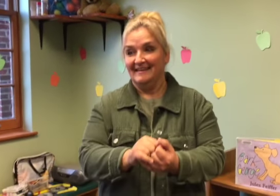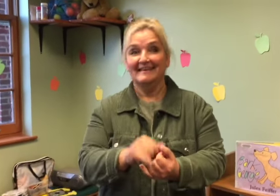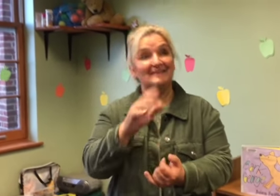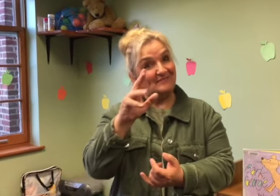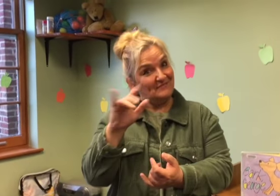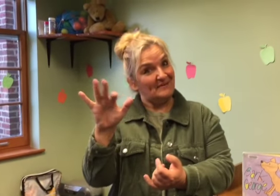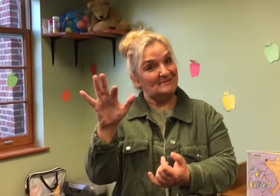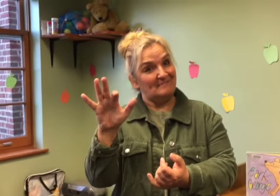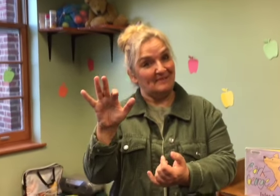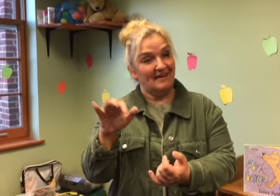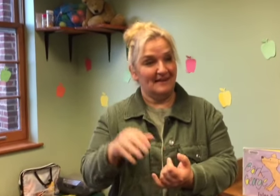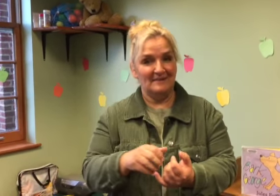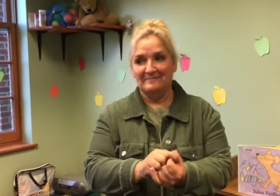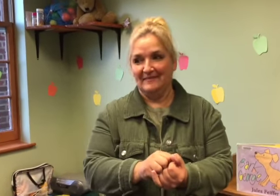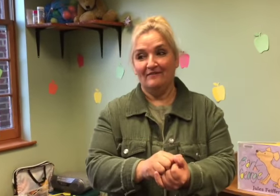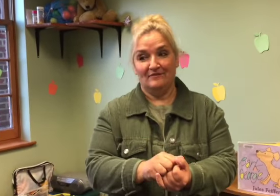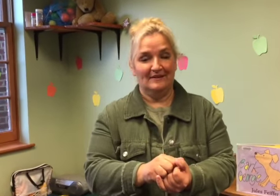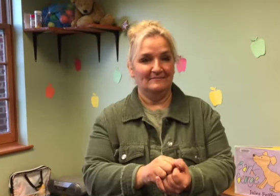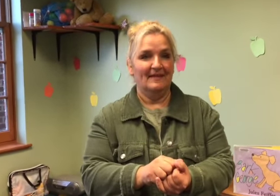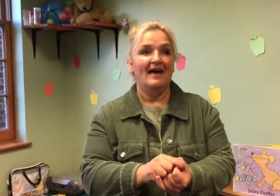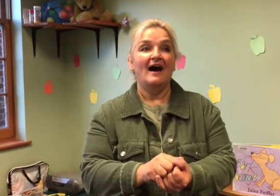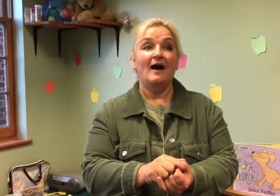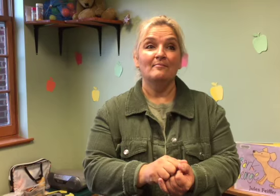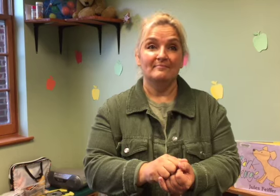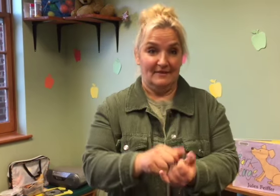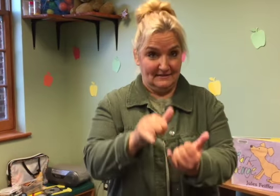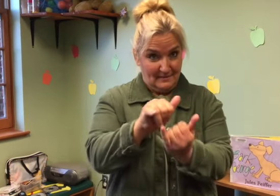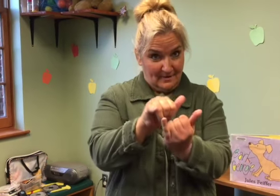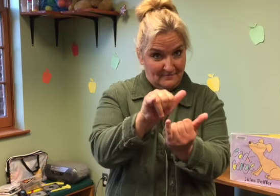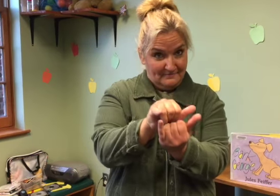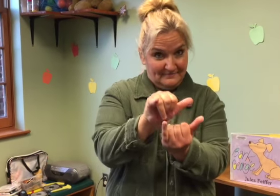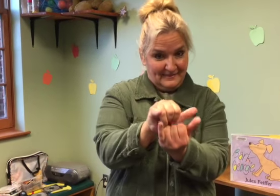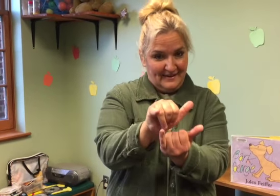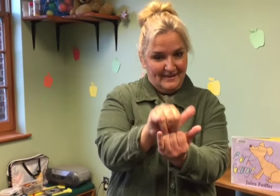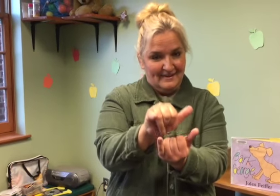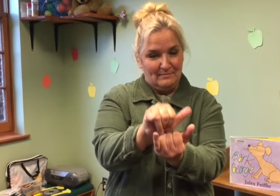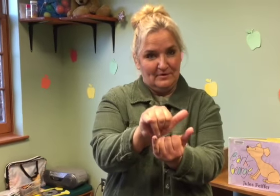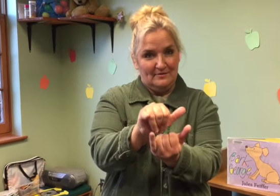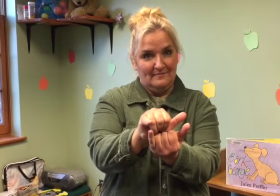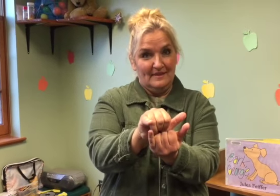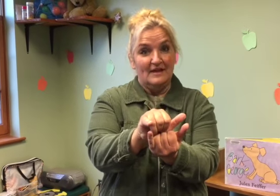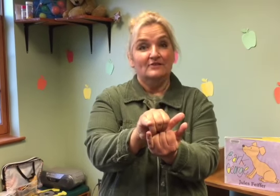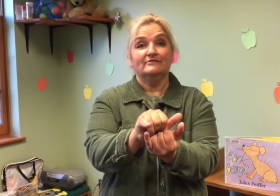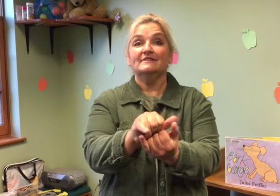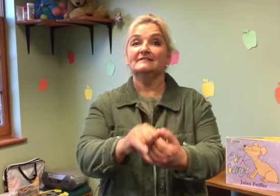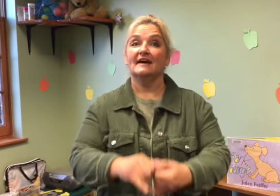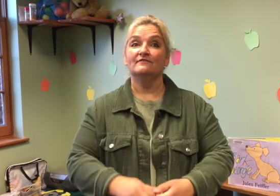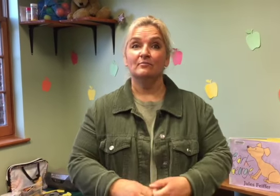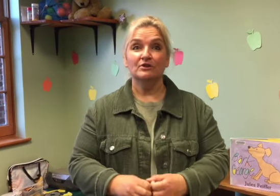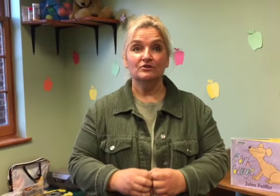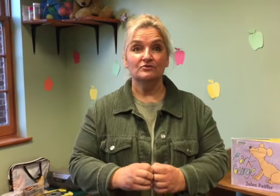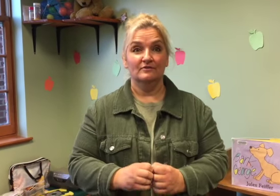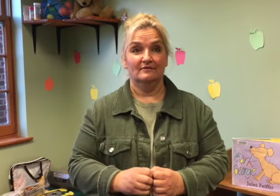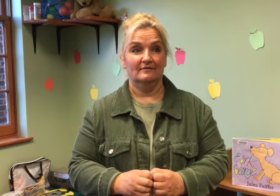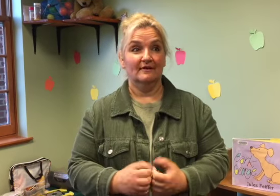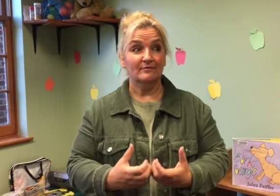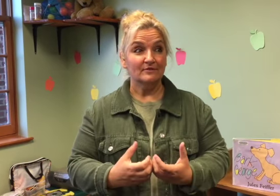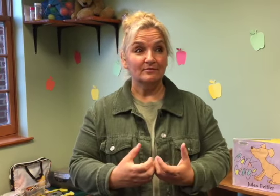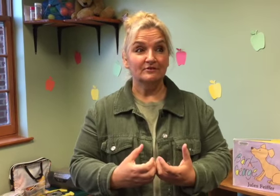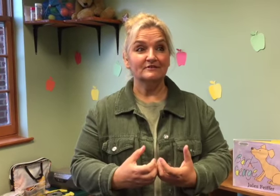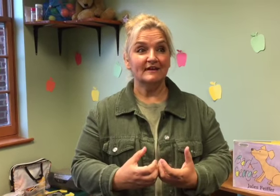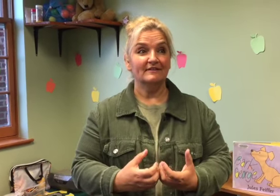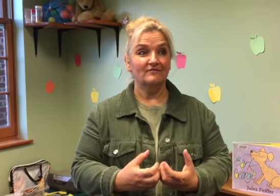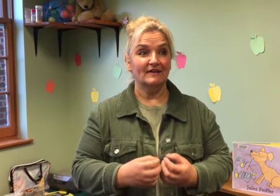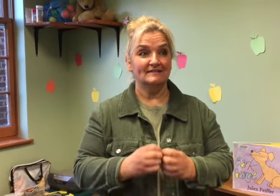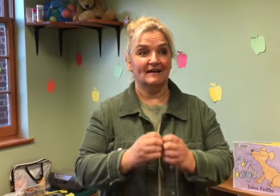kidding. Let the fingers spell Yeah, that. yeah. Tough one. That's hippo. Okay? Oh, Hippo. all right. You'll see the sign for balloon. And